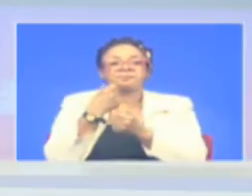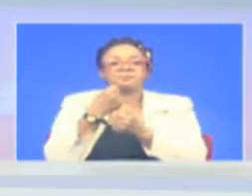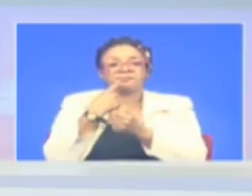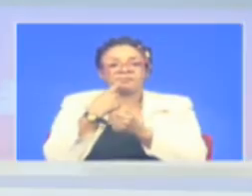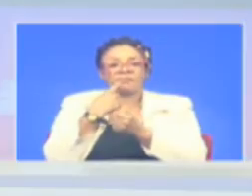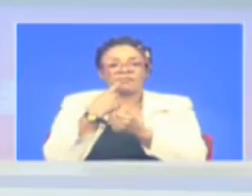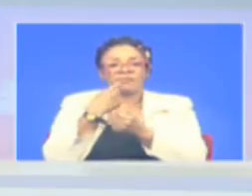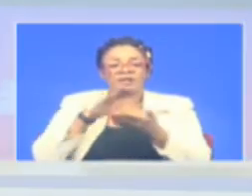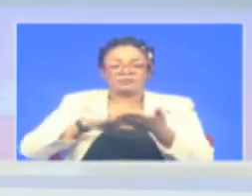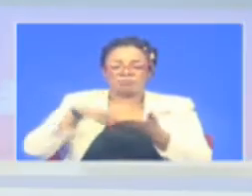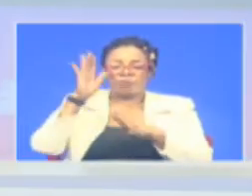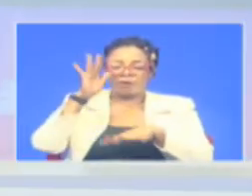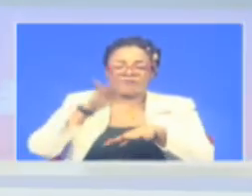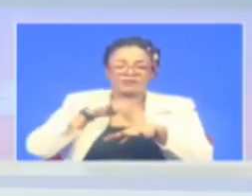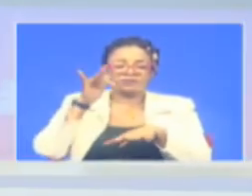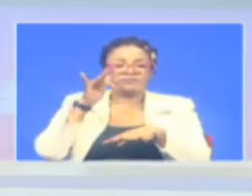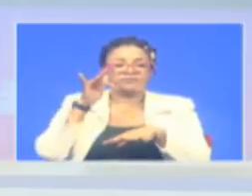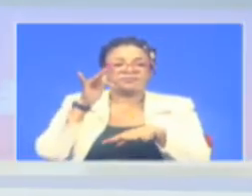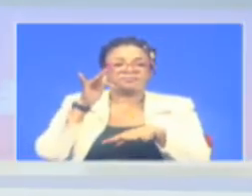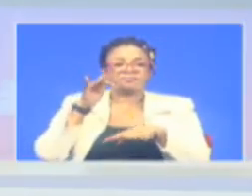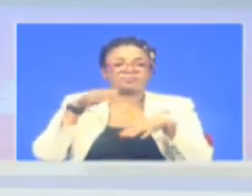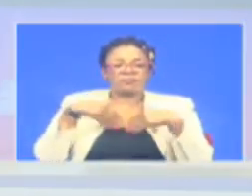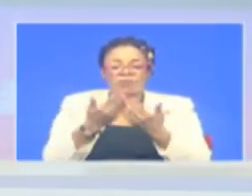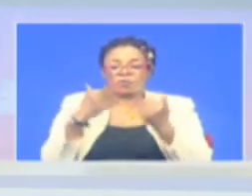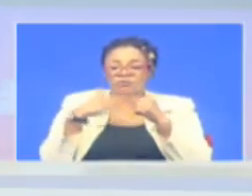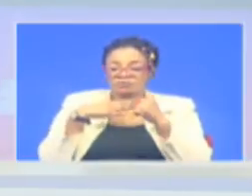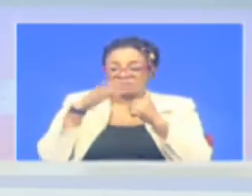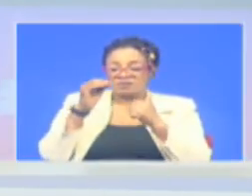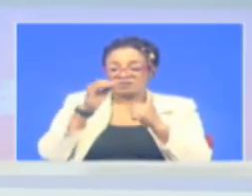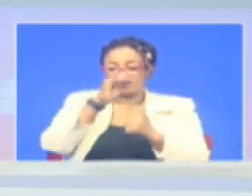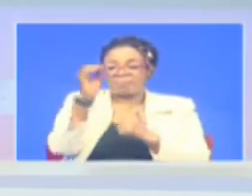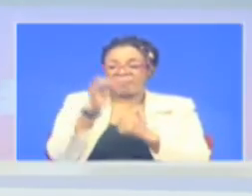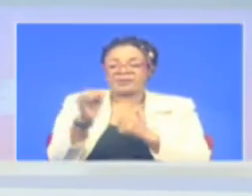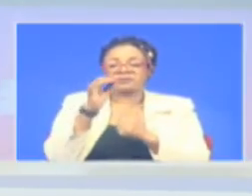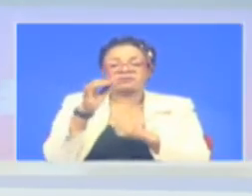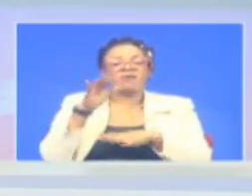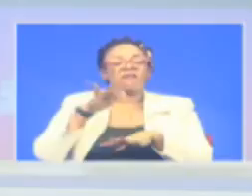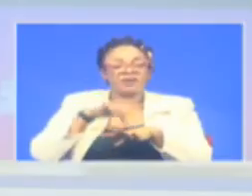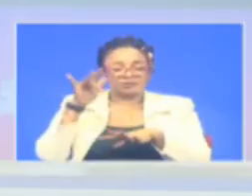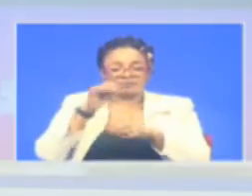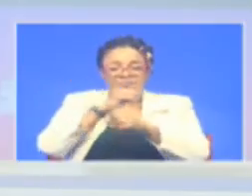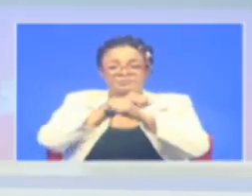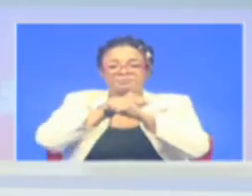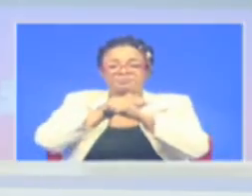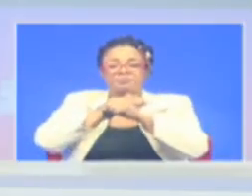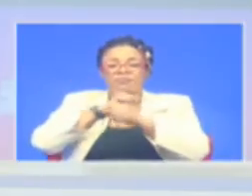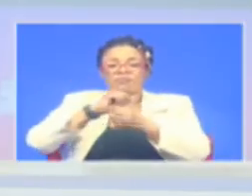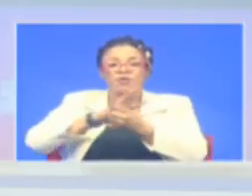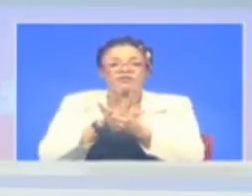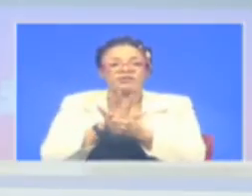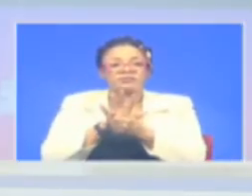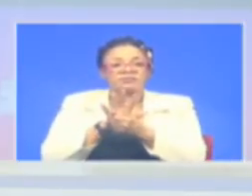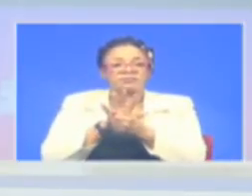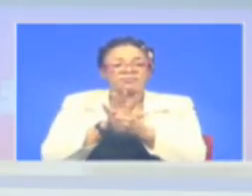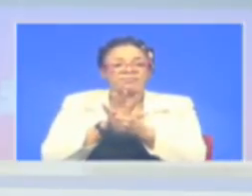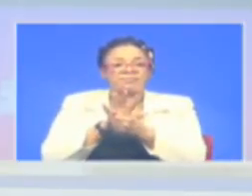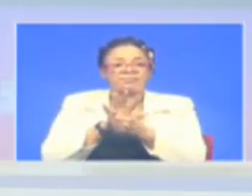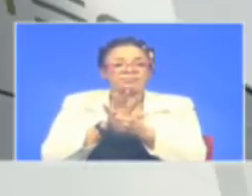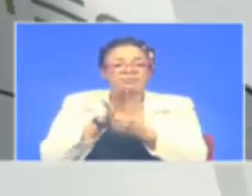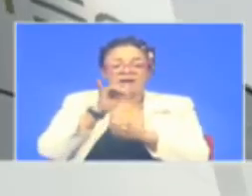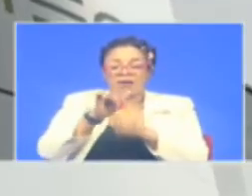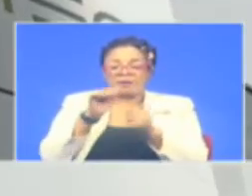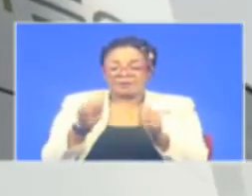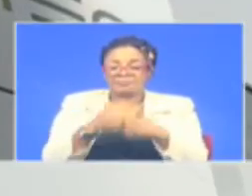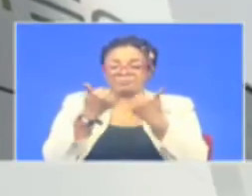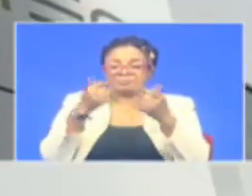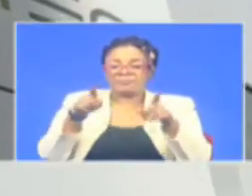more effective, or rather is 90% more effective in preventing COVID-19. This comes as a huge